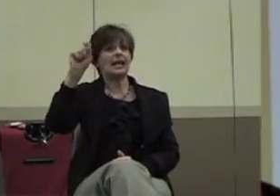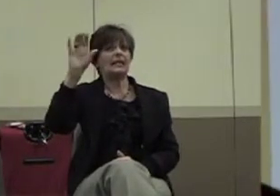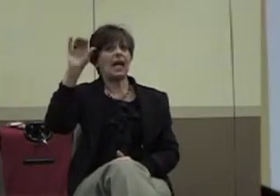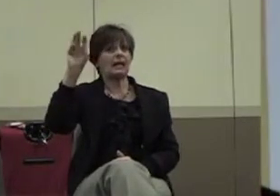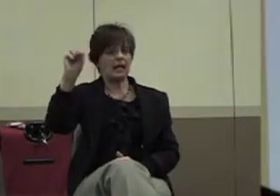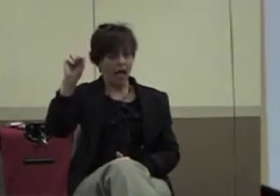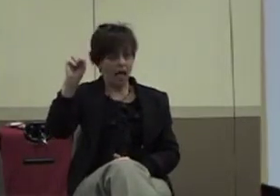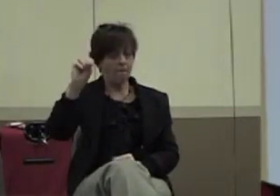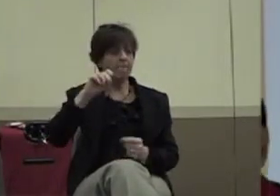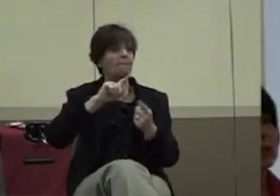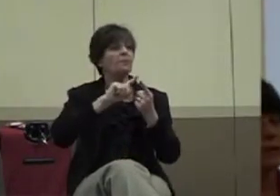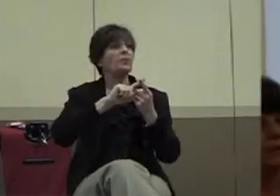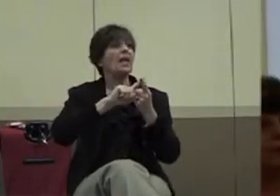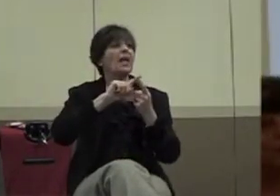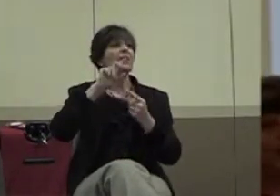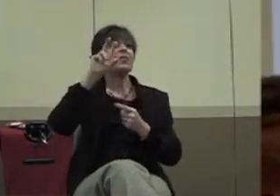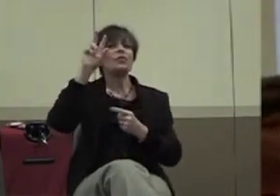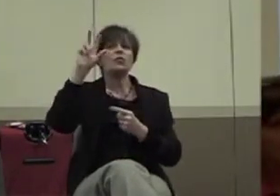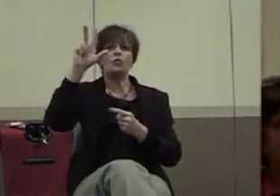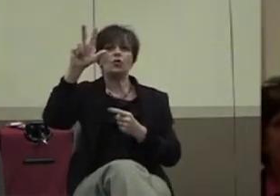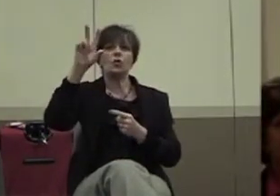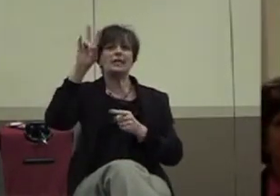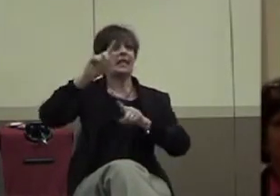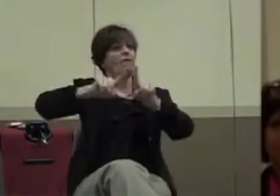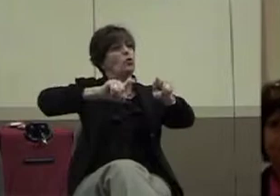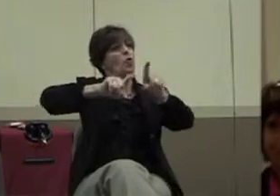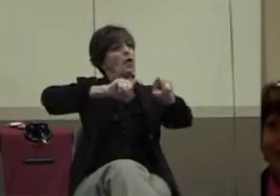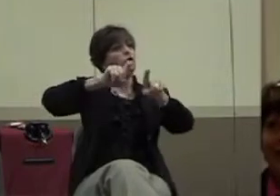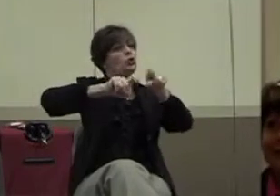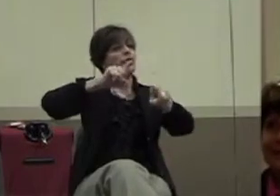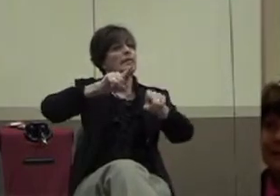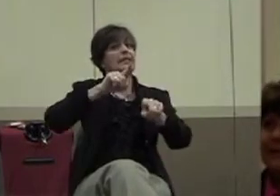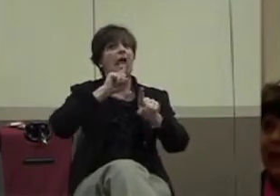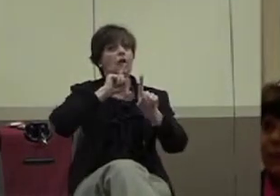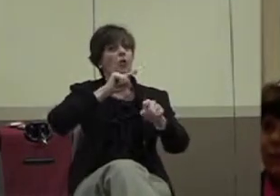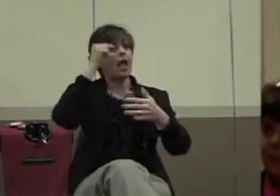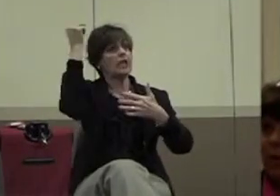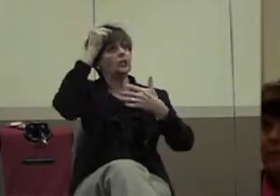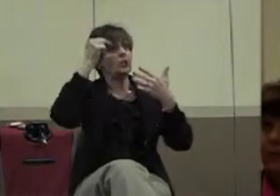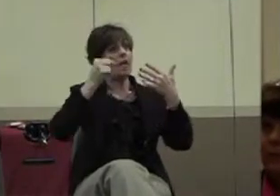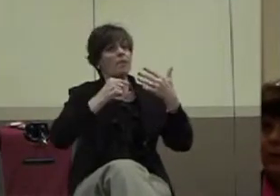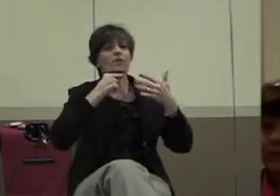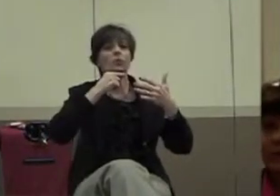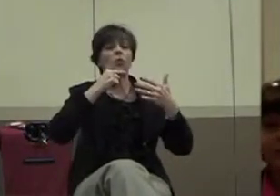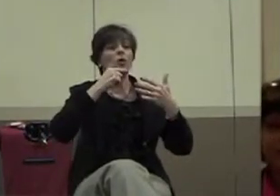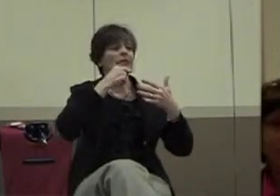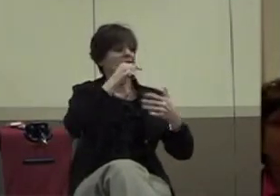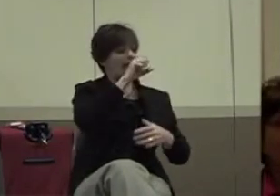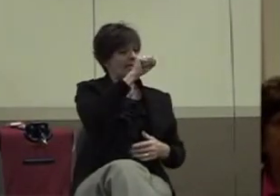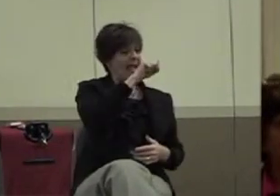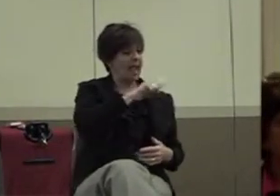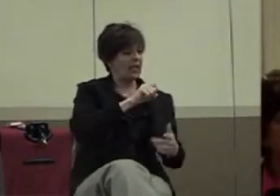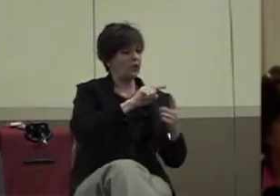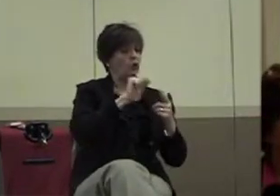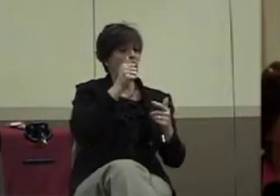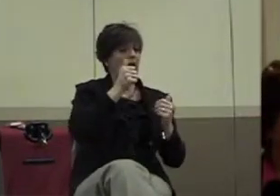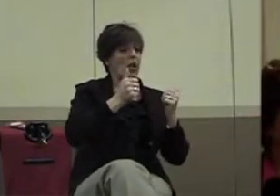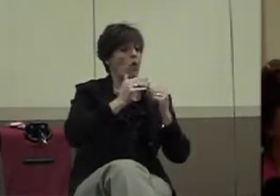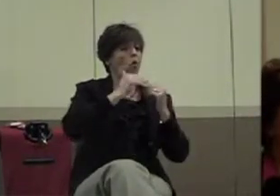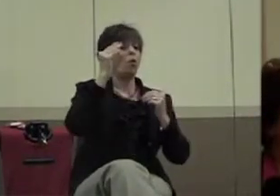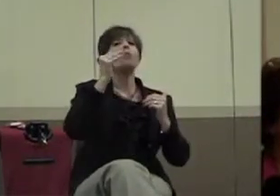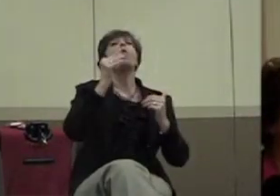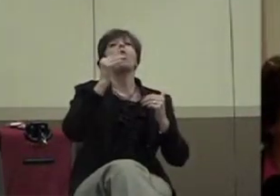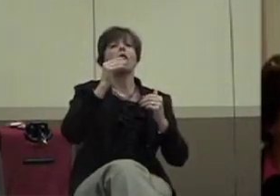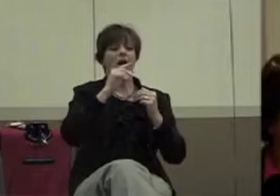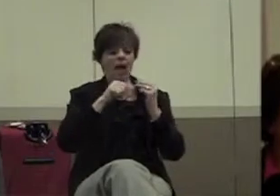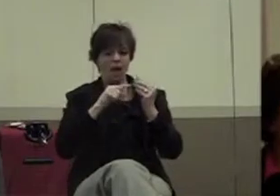there are 37 questions and you answer them. And if you answer yes to 10 or more of those questions about a student, then